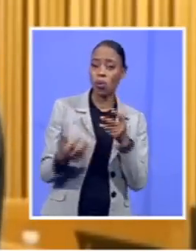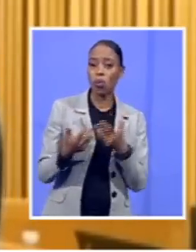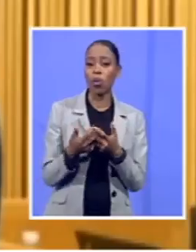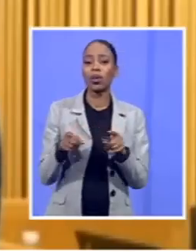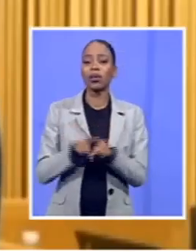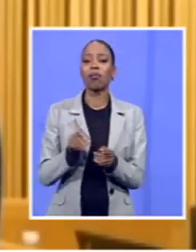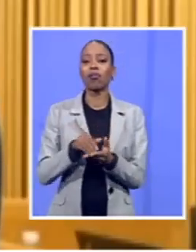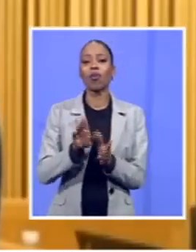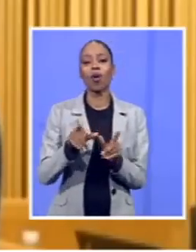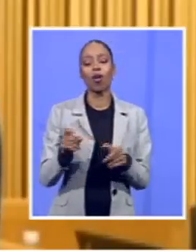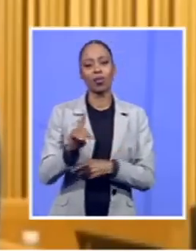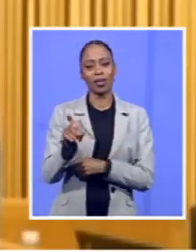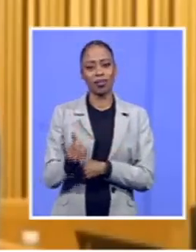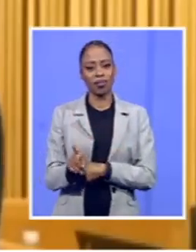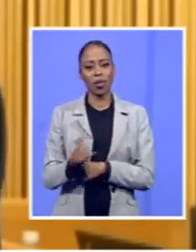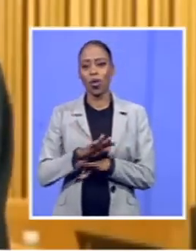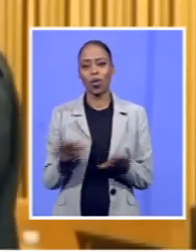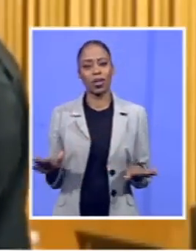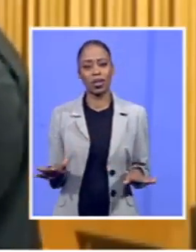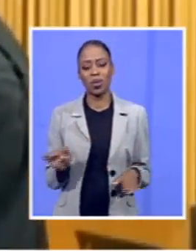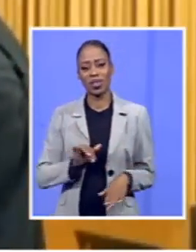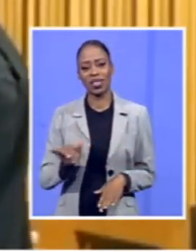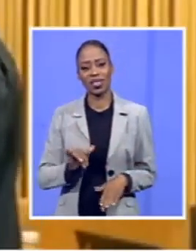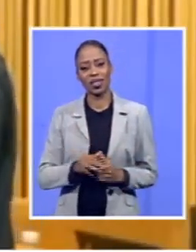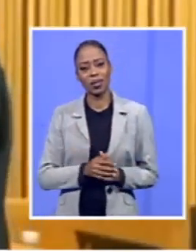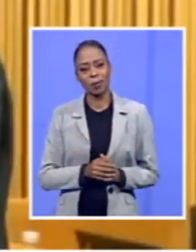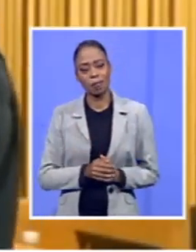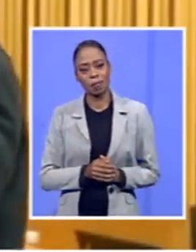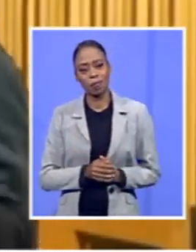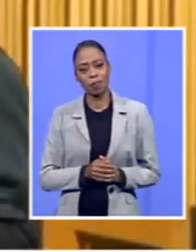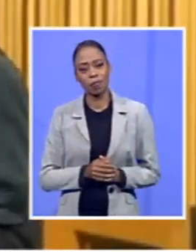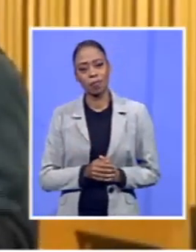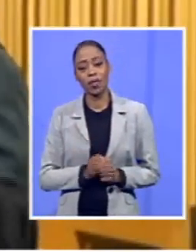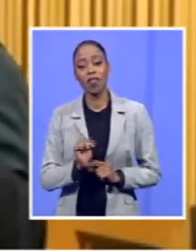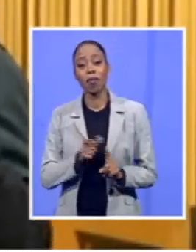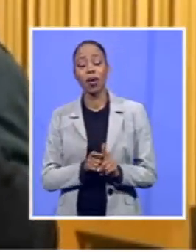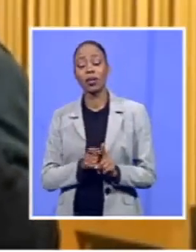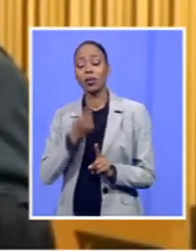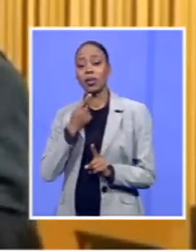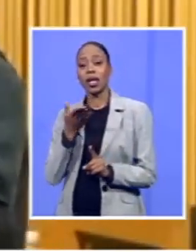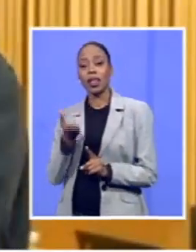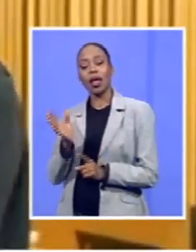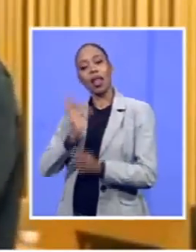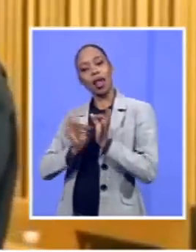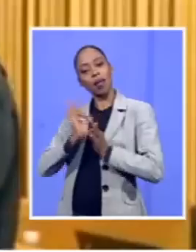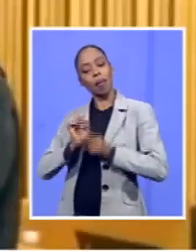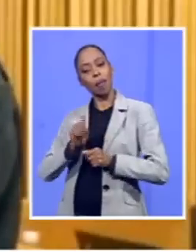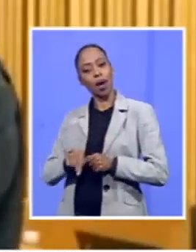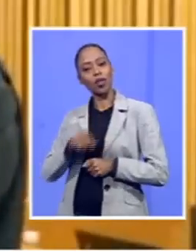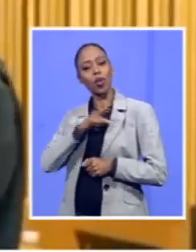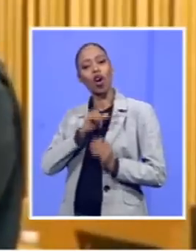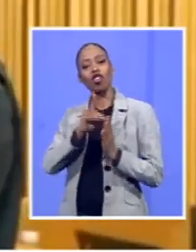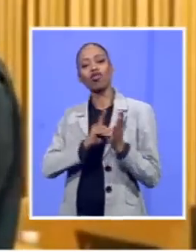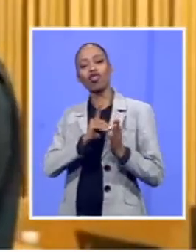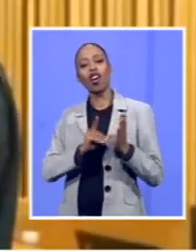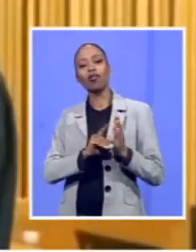a removal committee or not. And then someone who says that is so will then have to explain why the drafters of